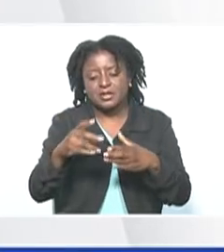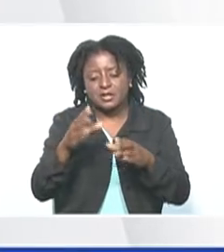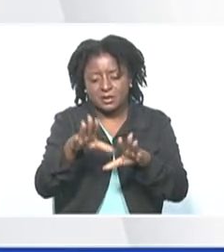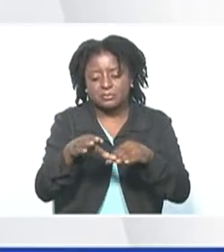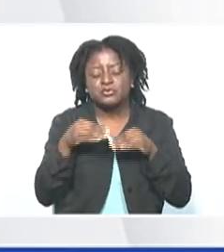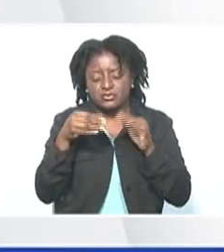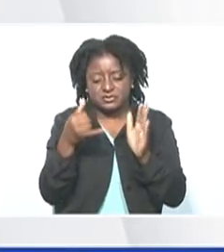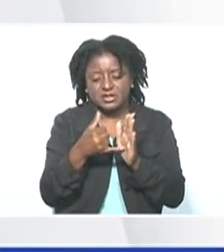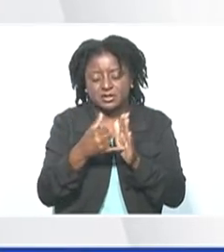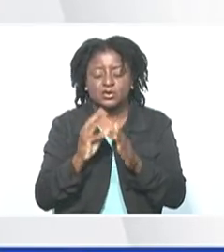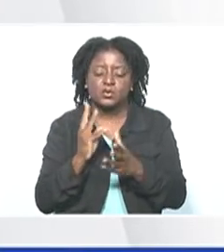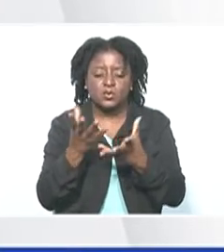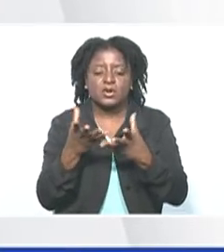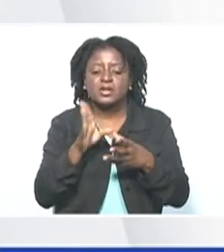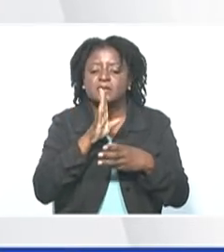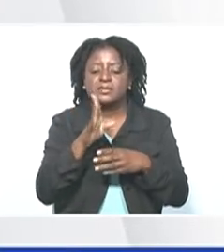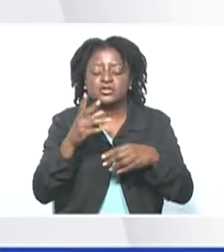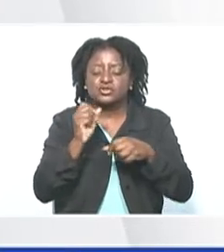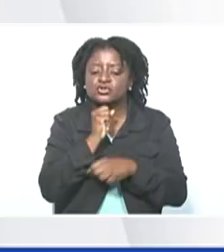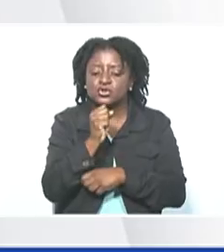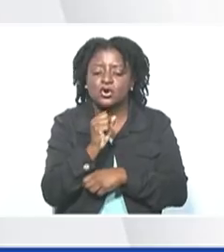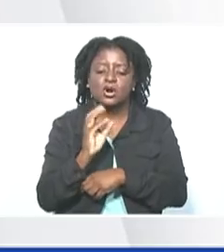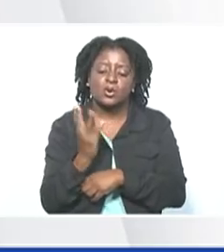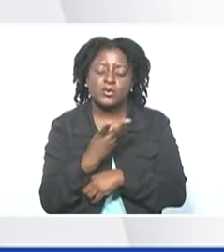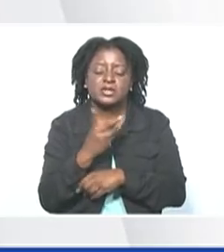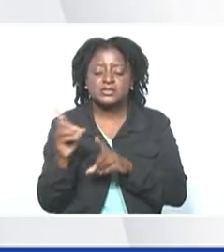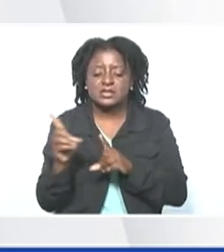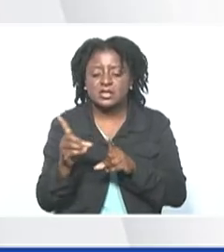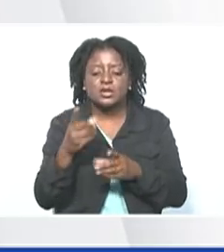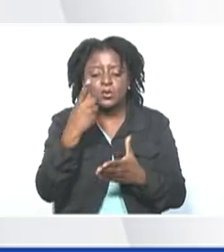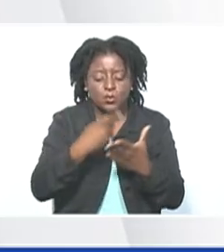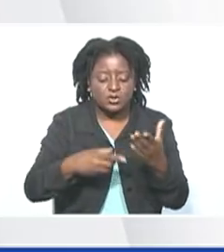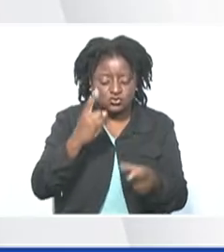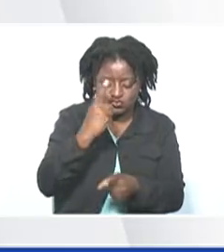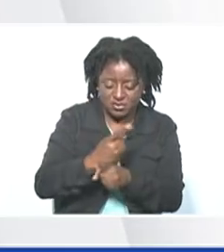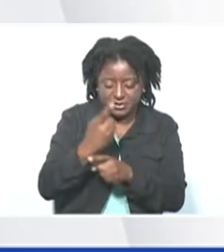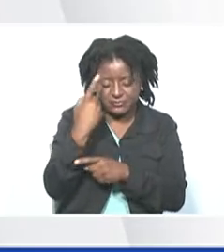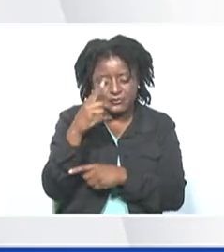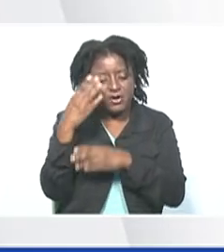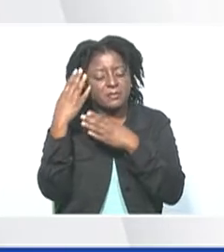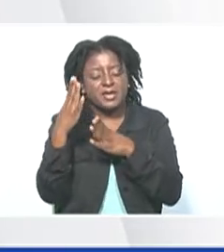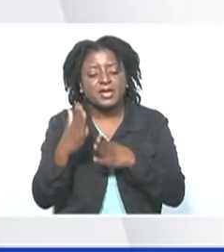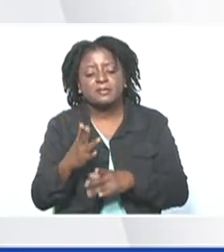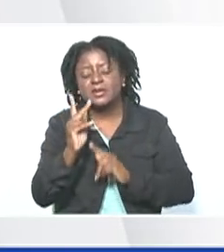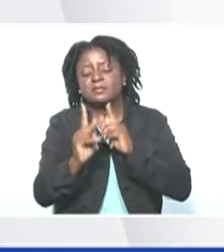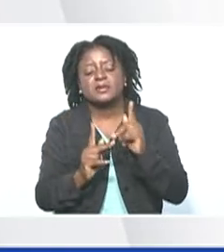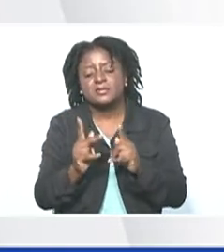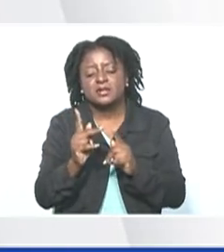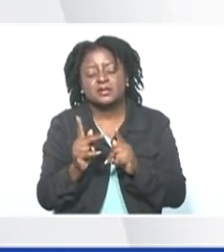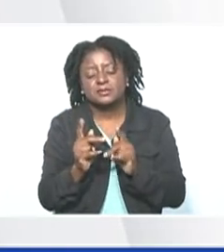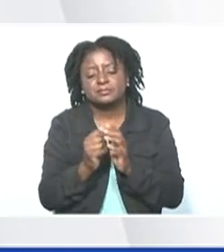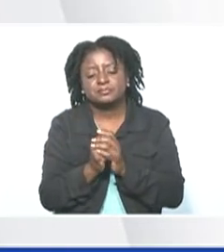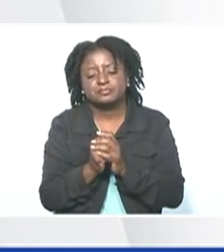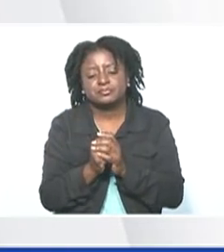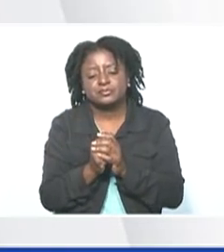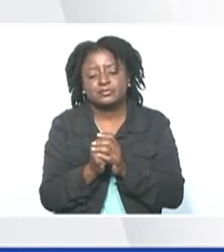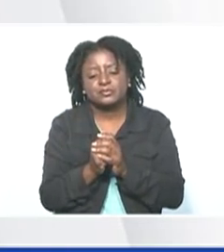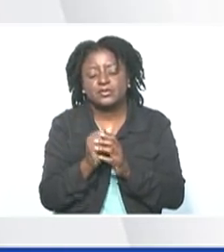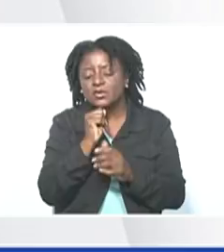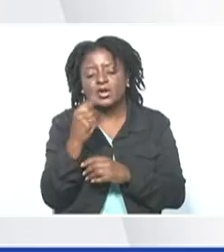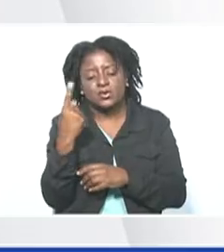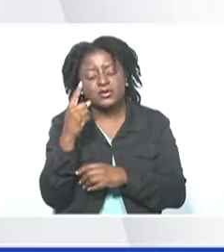that we did what was right for the Bahamian people. So not only did the EPL